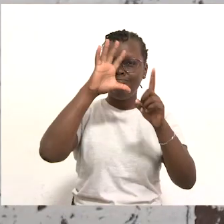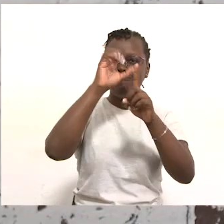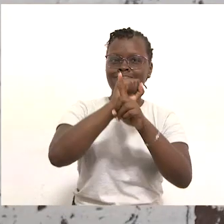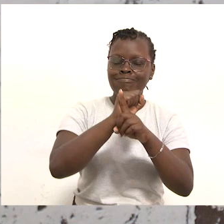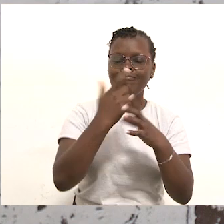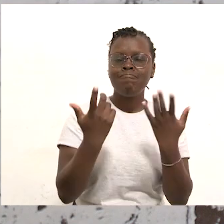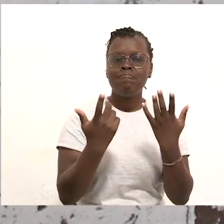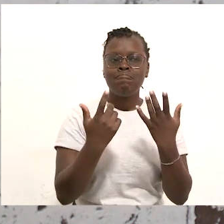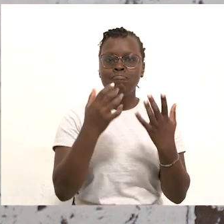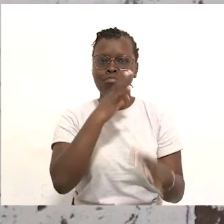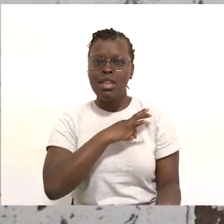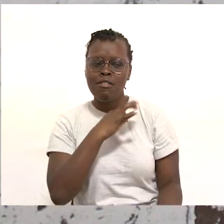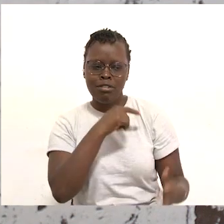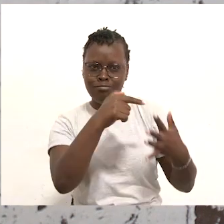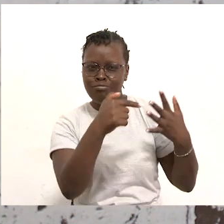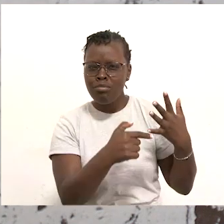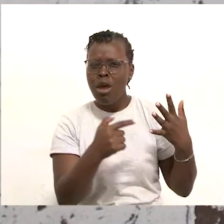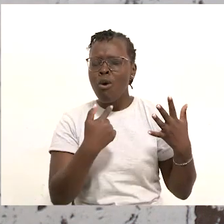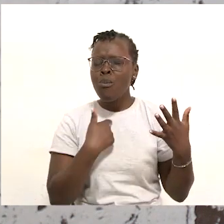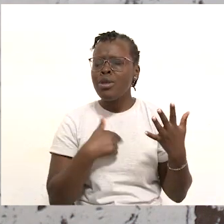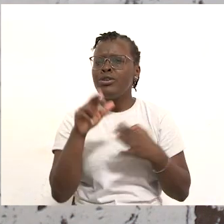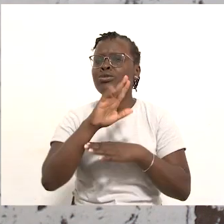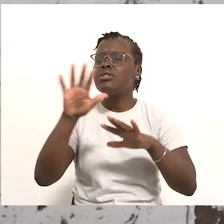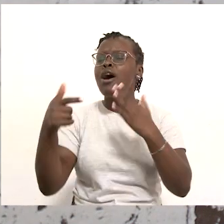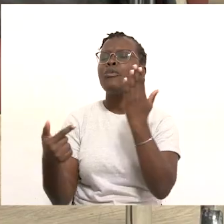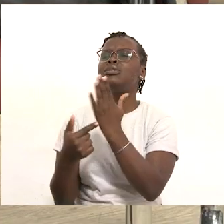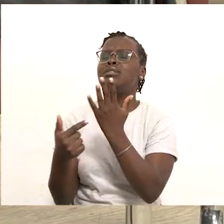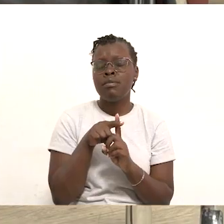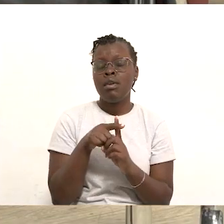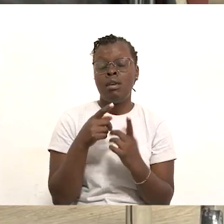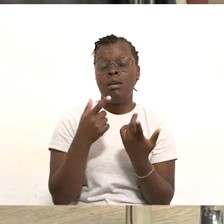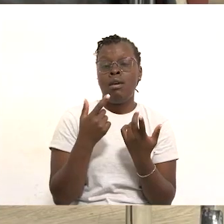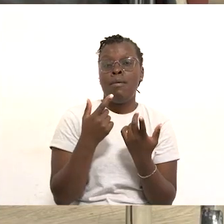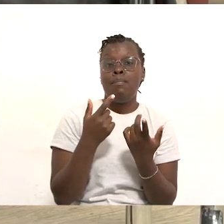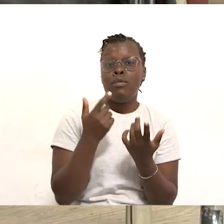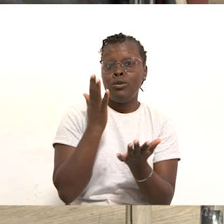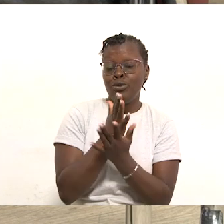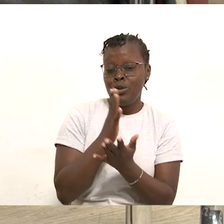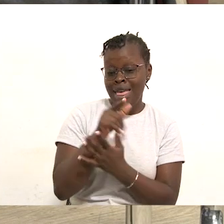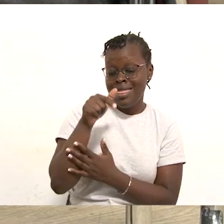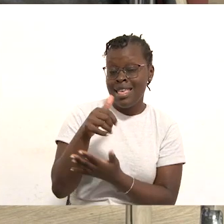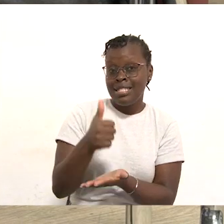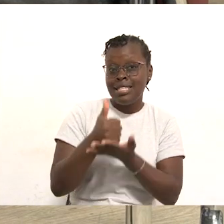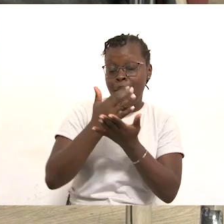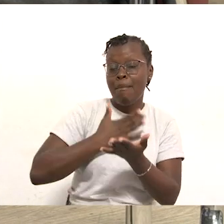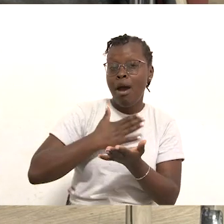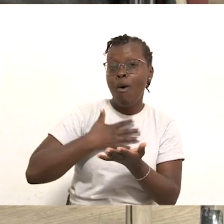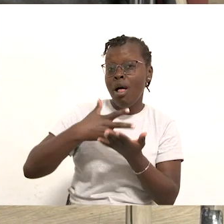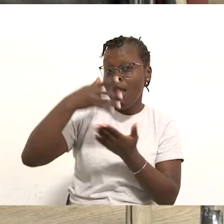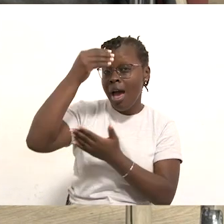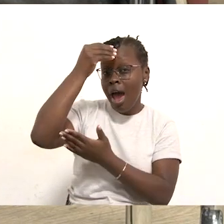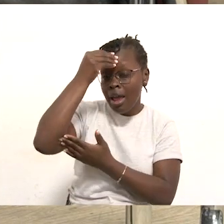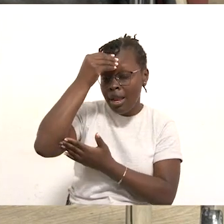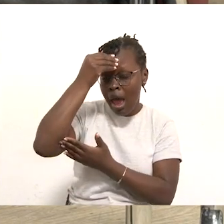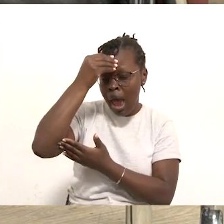technology tools that will need to accompany some of these tremendous gains that we hope to make. These will help our learners be equipped